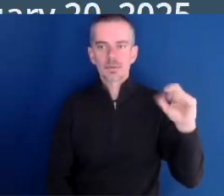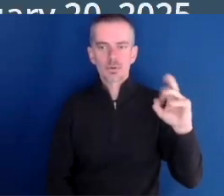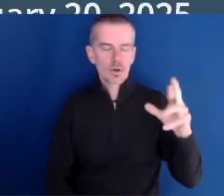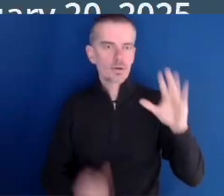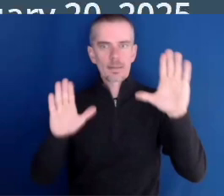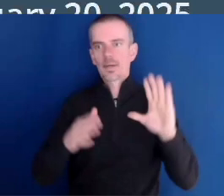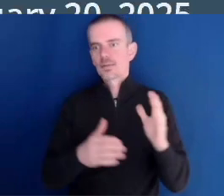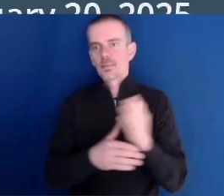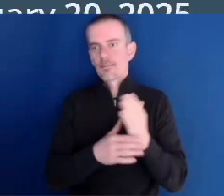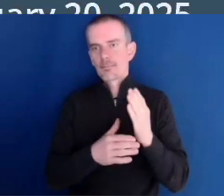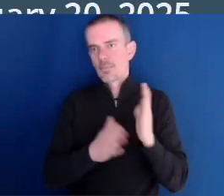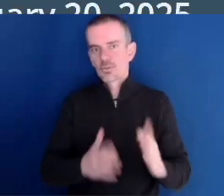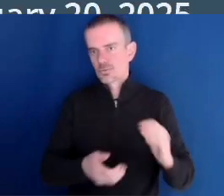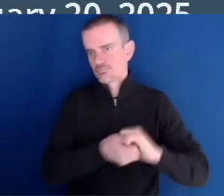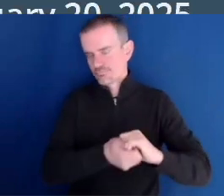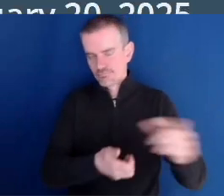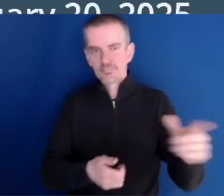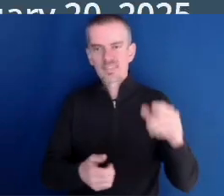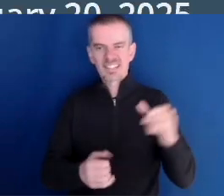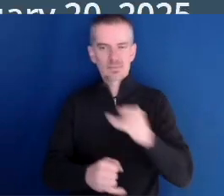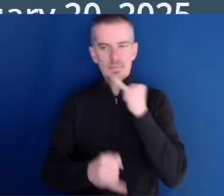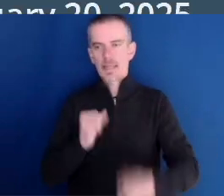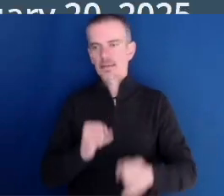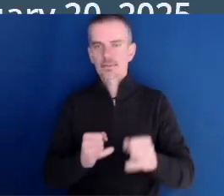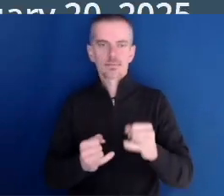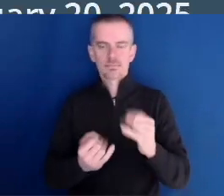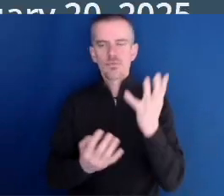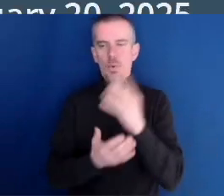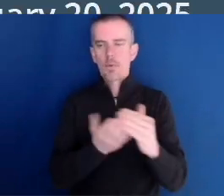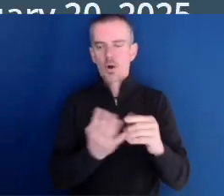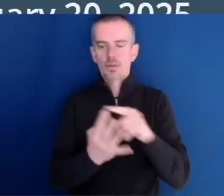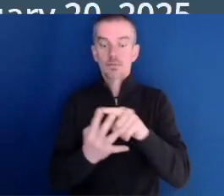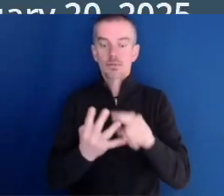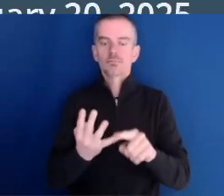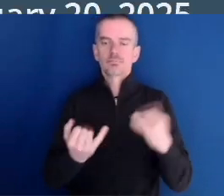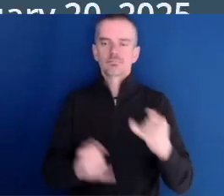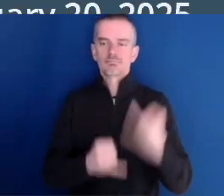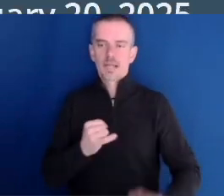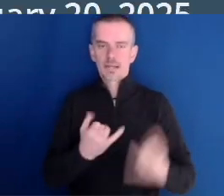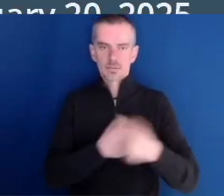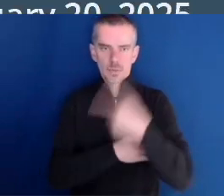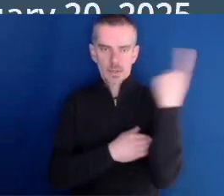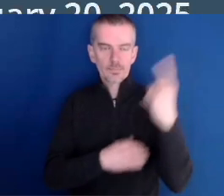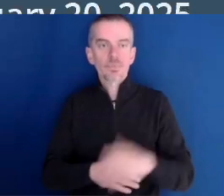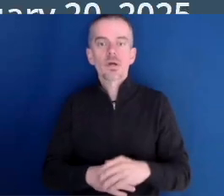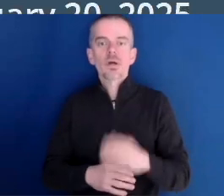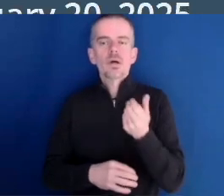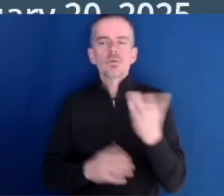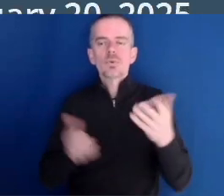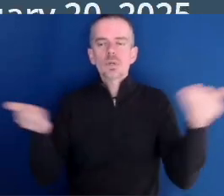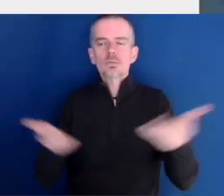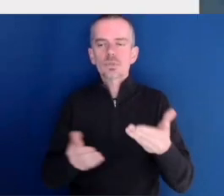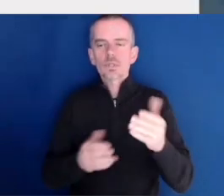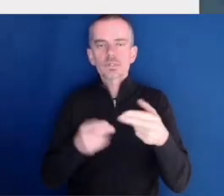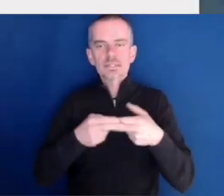this four-part series for us today. I'm going to start us off with a few intro slides so we can